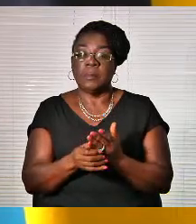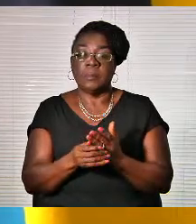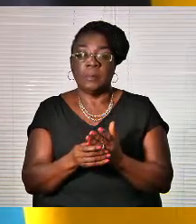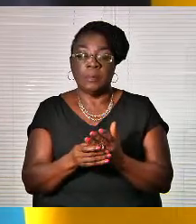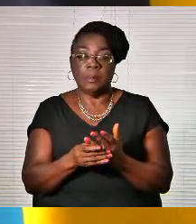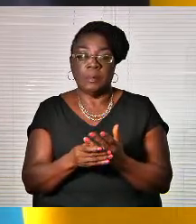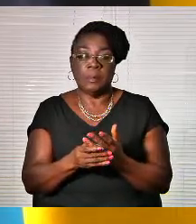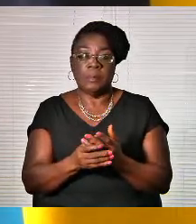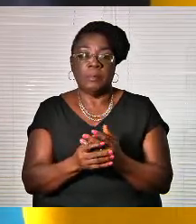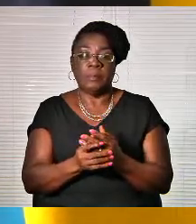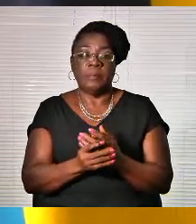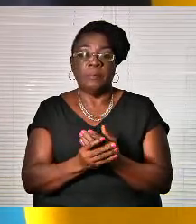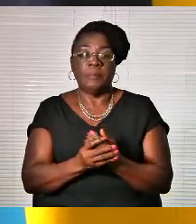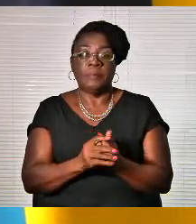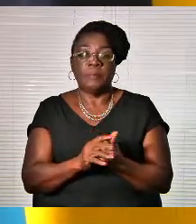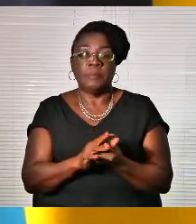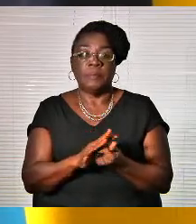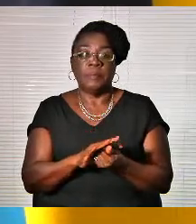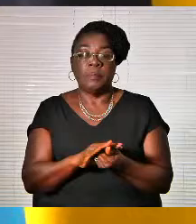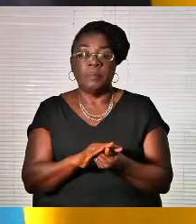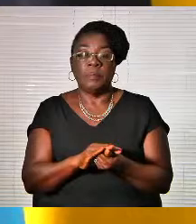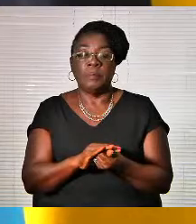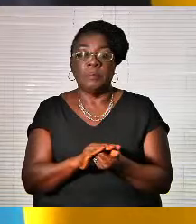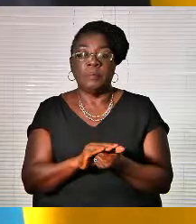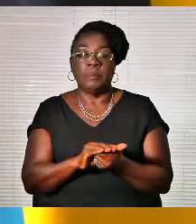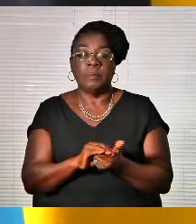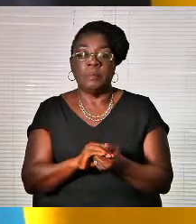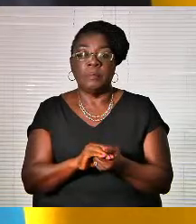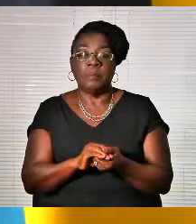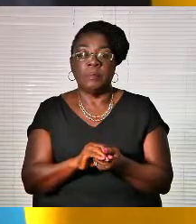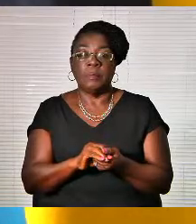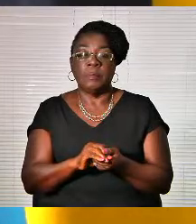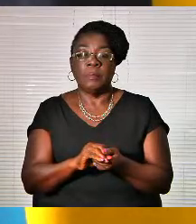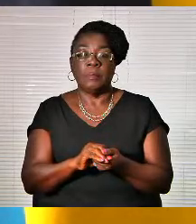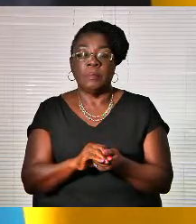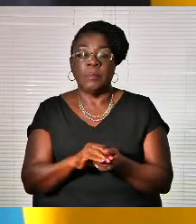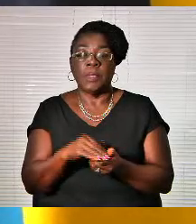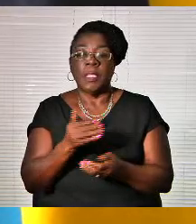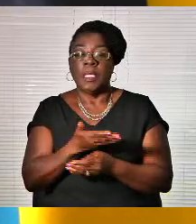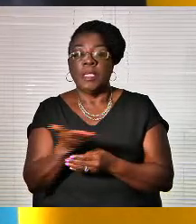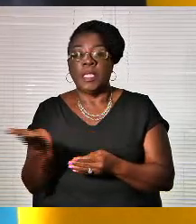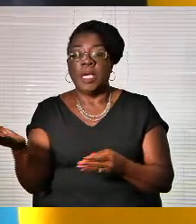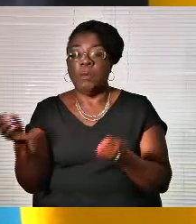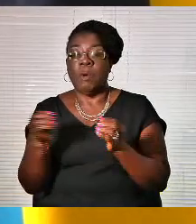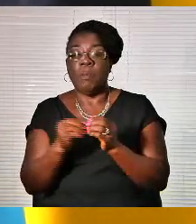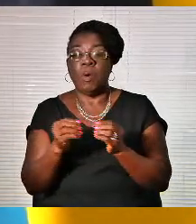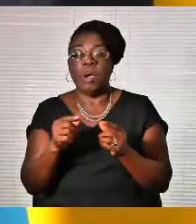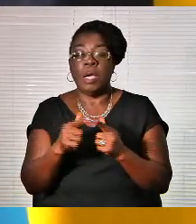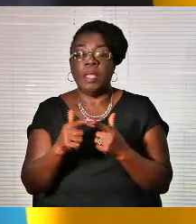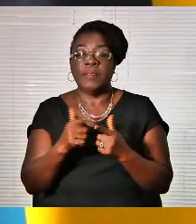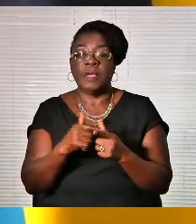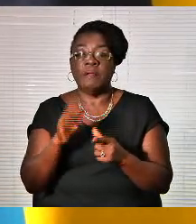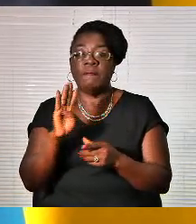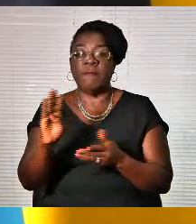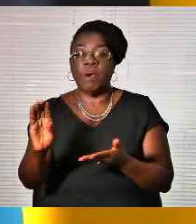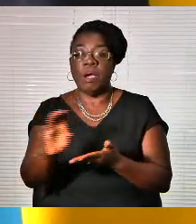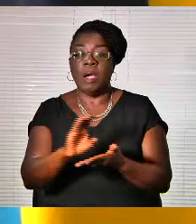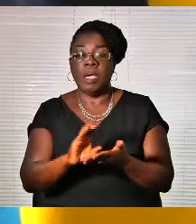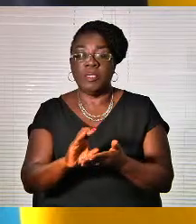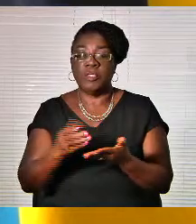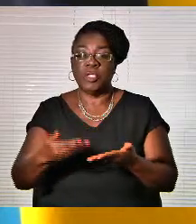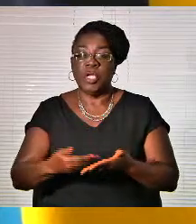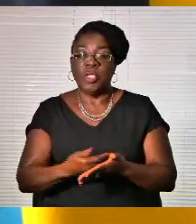News Network. Krishna. My first question is, there were more than 400 new cases of COVID-19 in the past